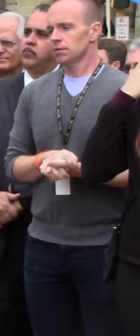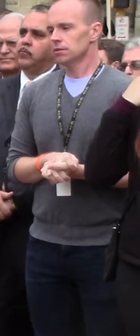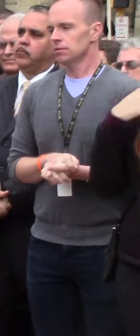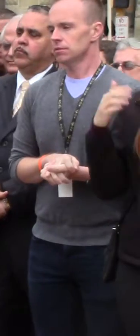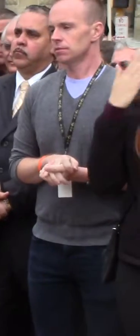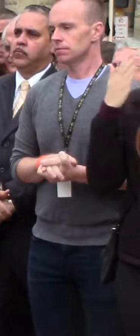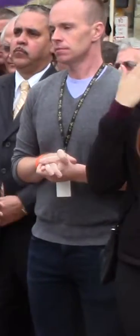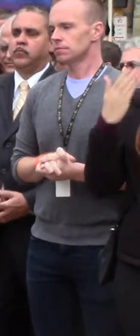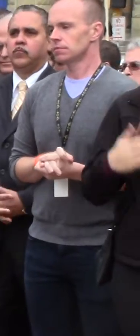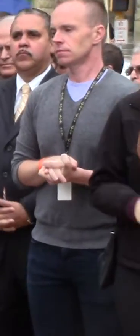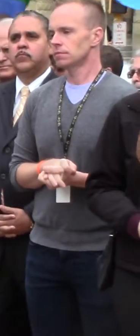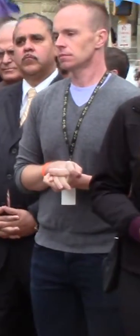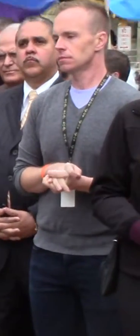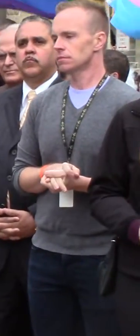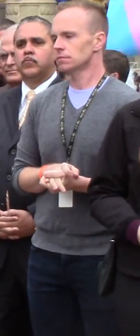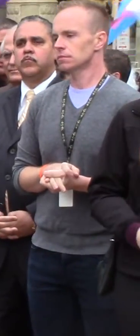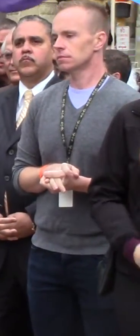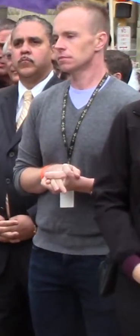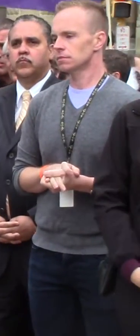Thank you, Matthew.